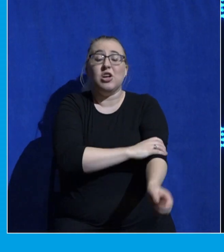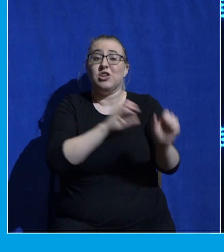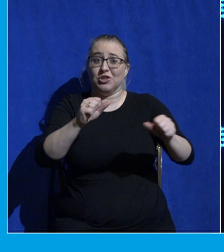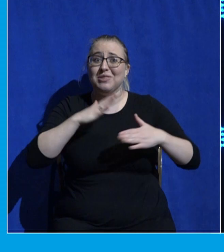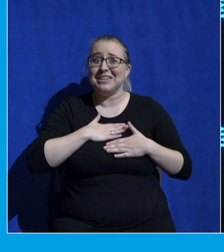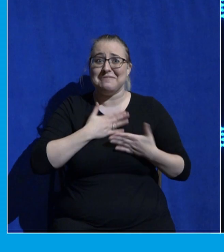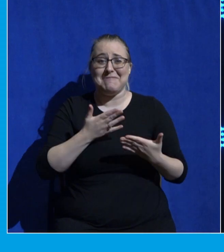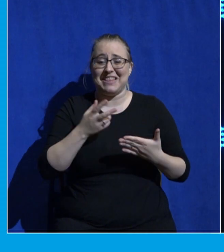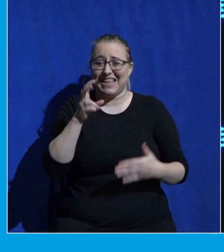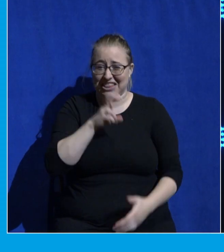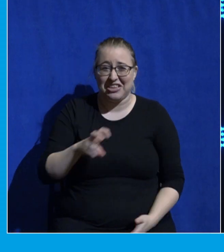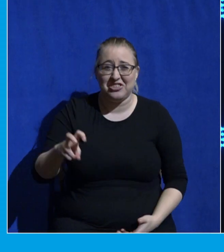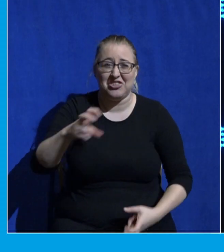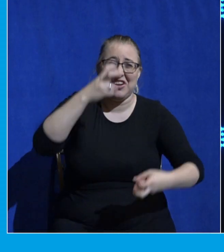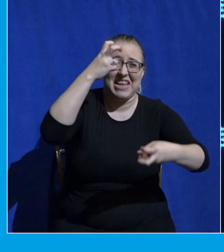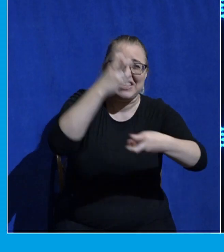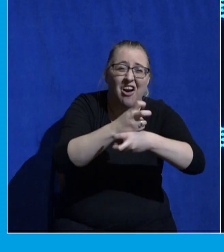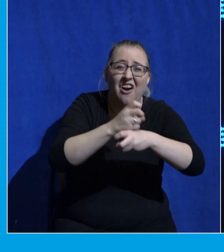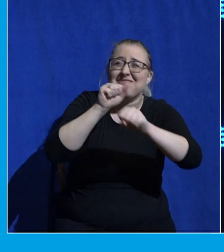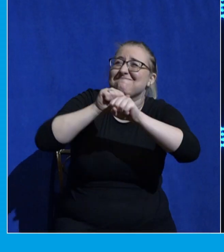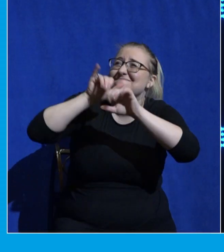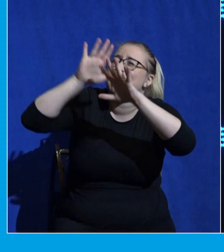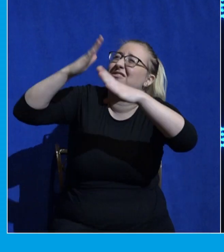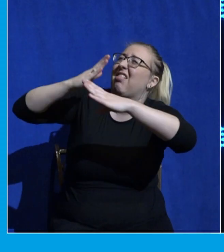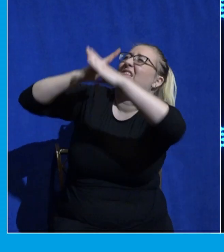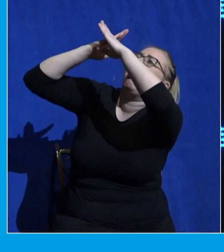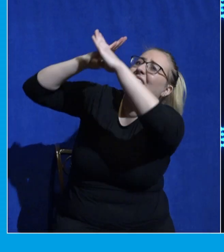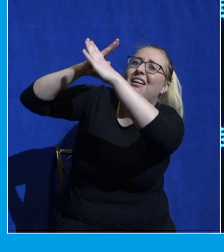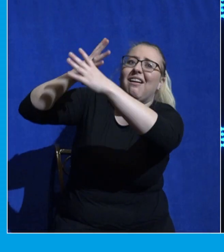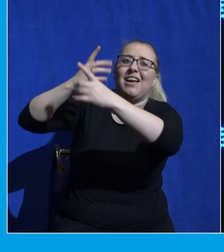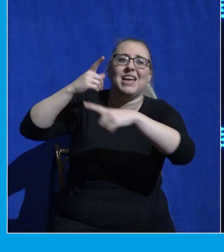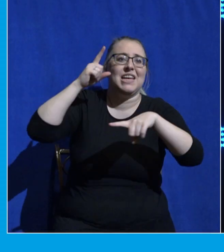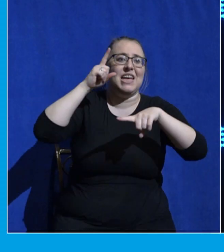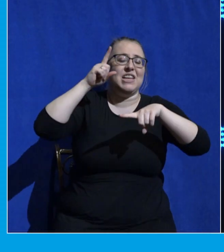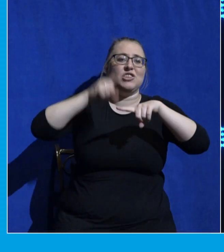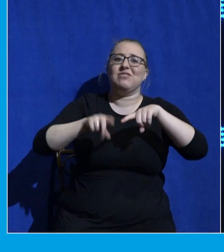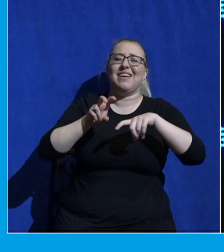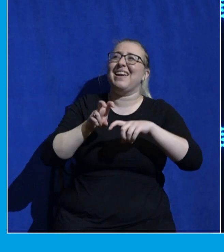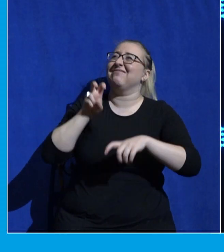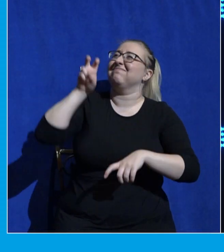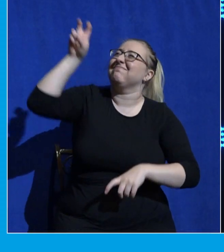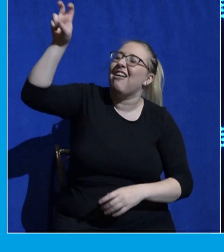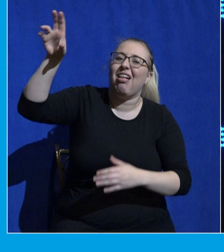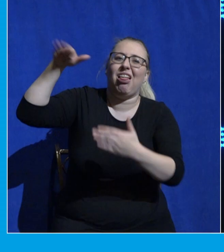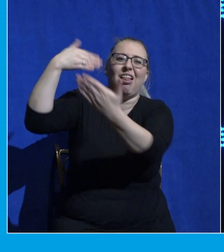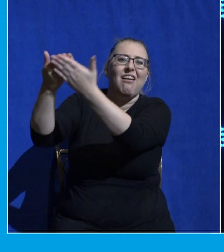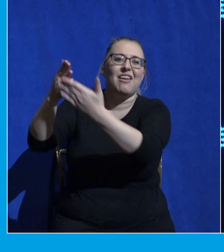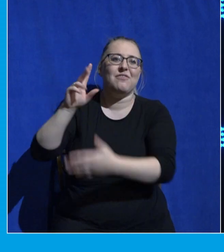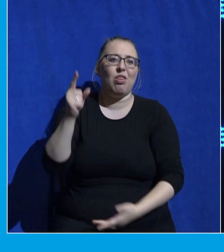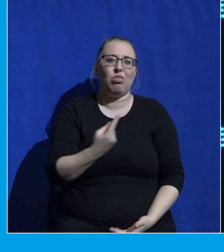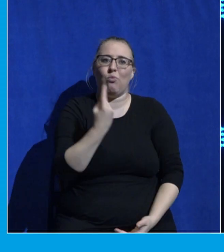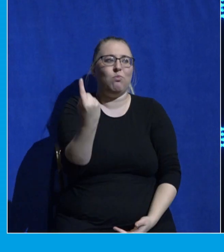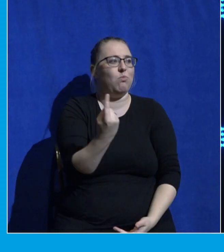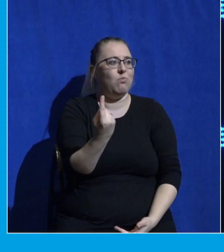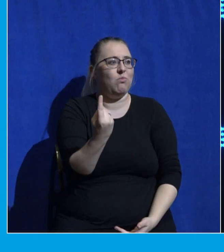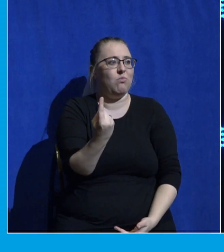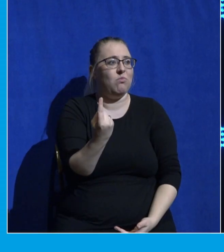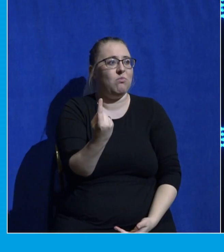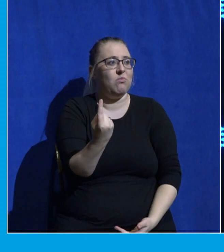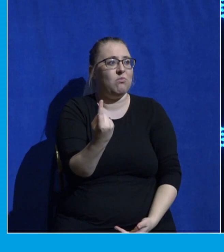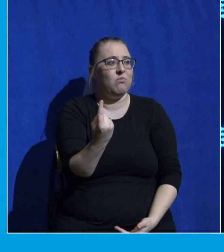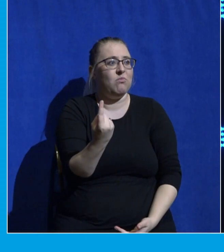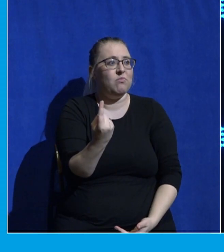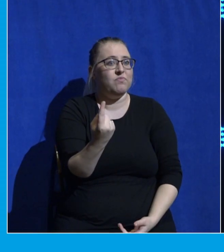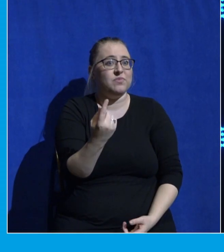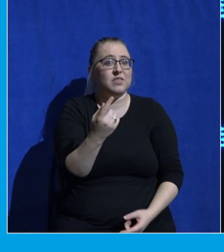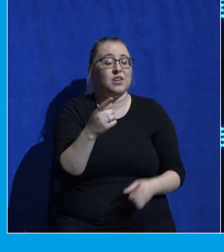that the journey is hard, that the hills are high, and that you don't have what it takes to make it on your own. Hear me this morning. You come to